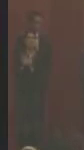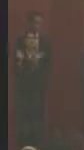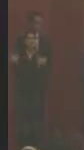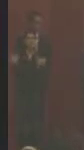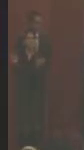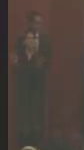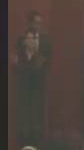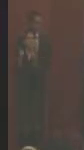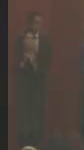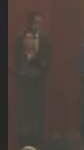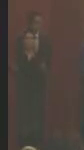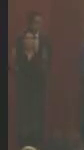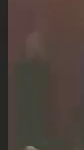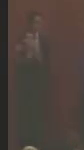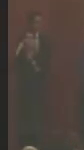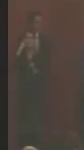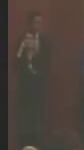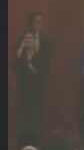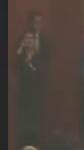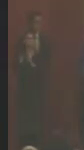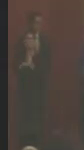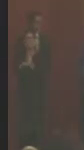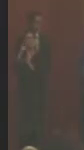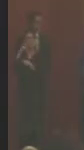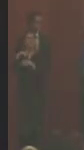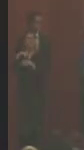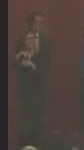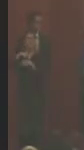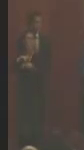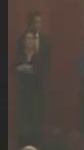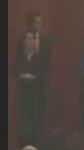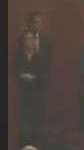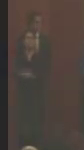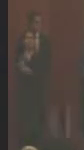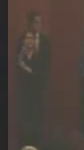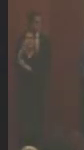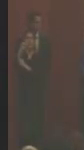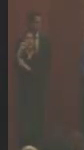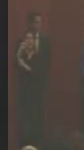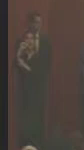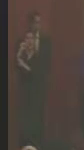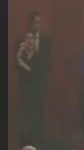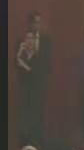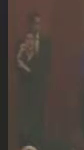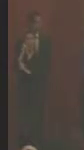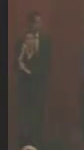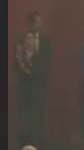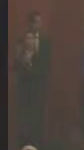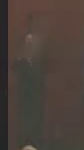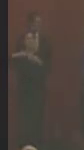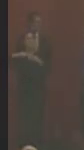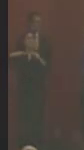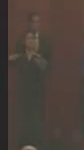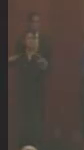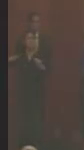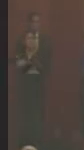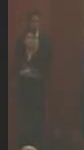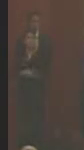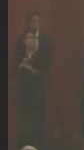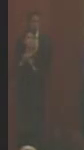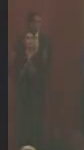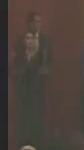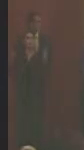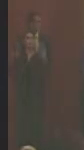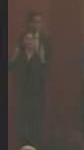Representative of the General Secretary of the UN for the Disaster Risk Reduction; Ricardo Mena, Head of